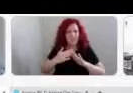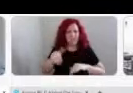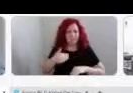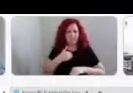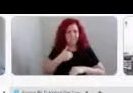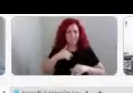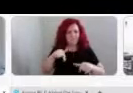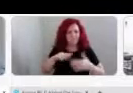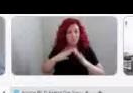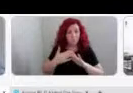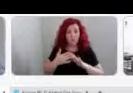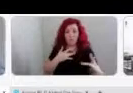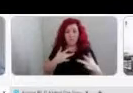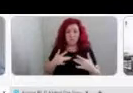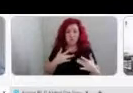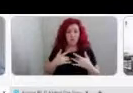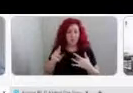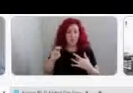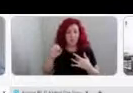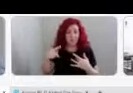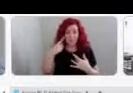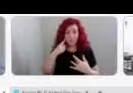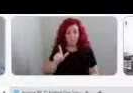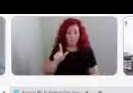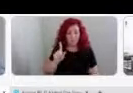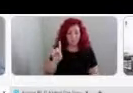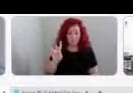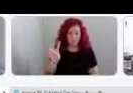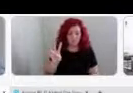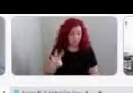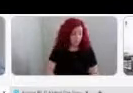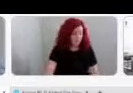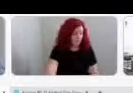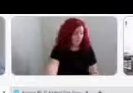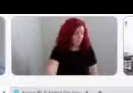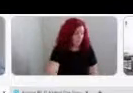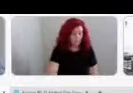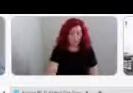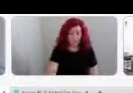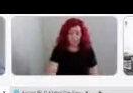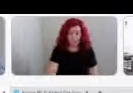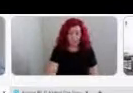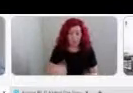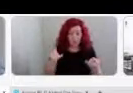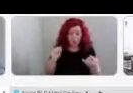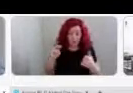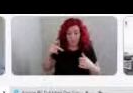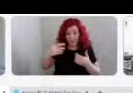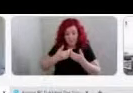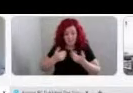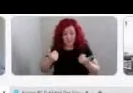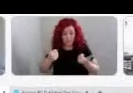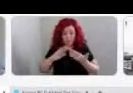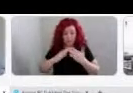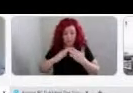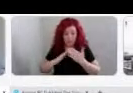concerned by the draft maps for ld7 the current maps split our community where we all work